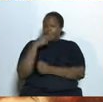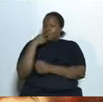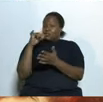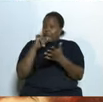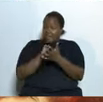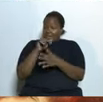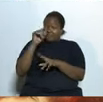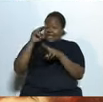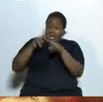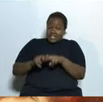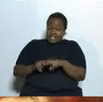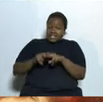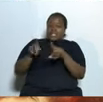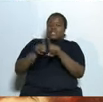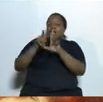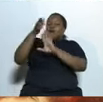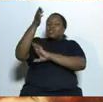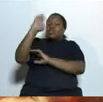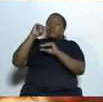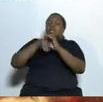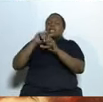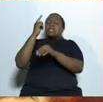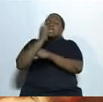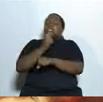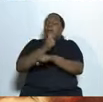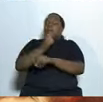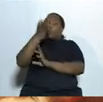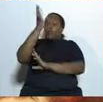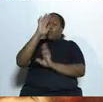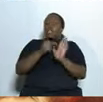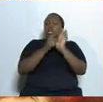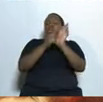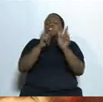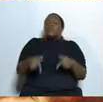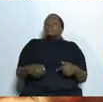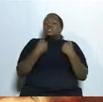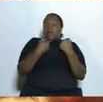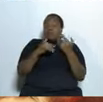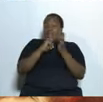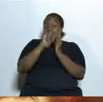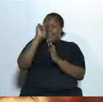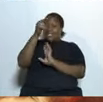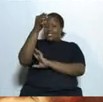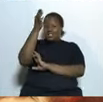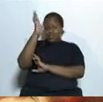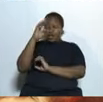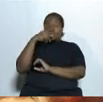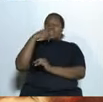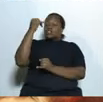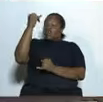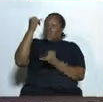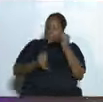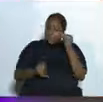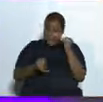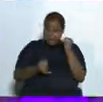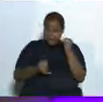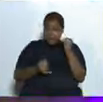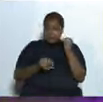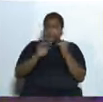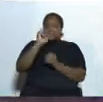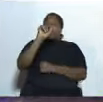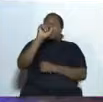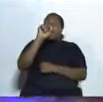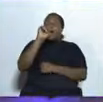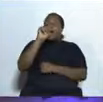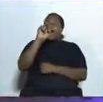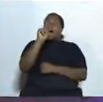sits as God in the temple of God, showing himself that he is God. So the final Antichrist, and